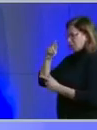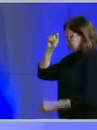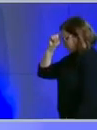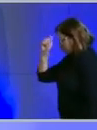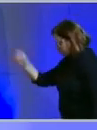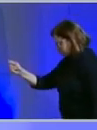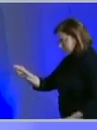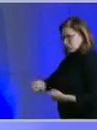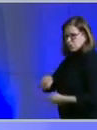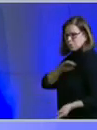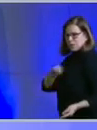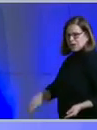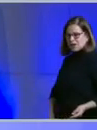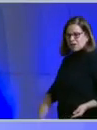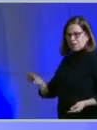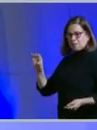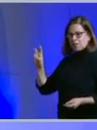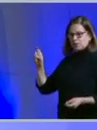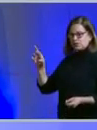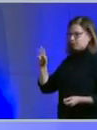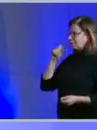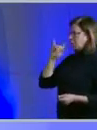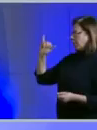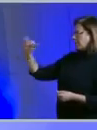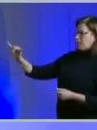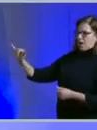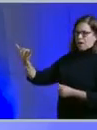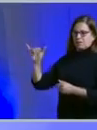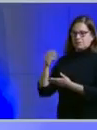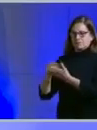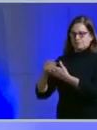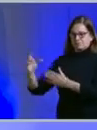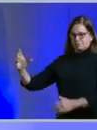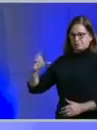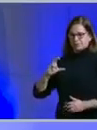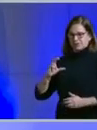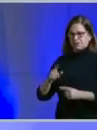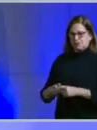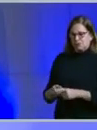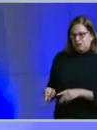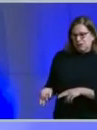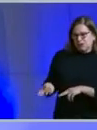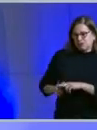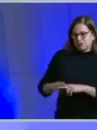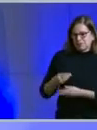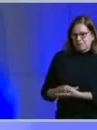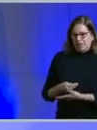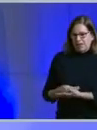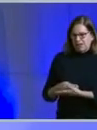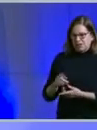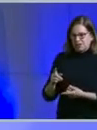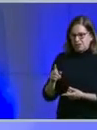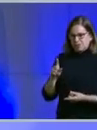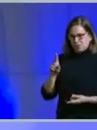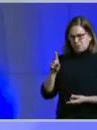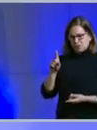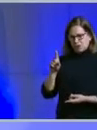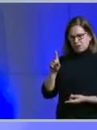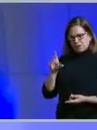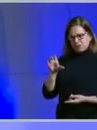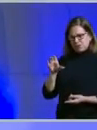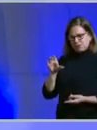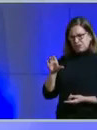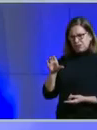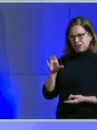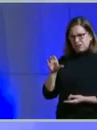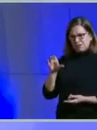The cadet program, since I have been chief, has increased from about 30, and it'll be 100 this fiscal year. So we'll have 100, and